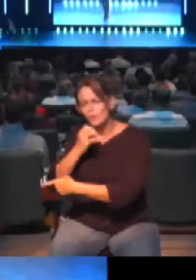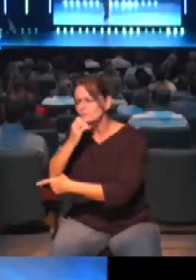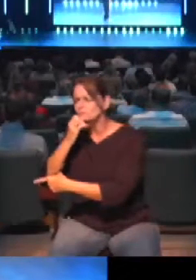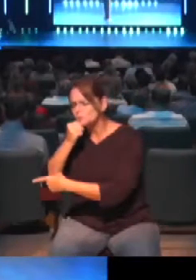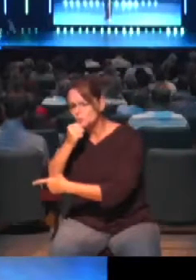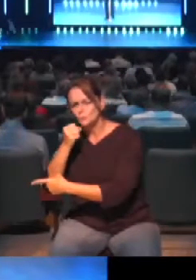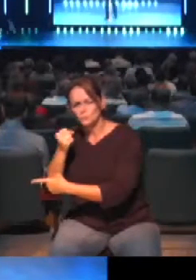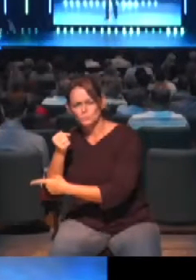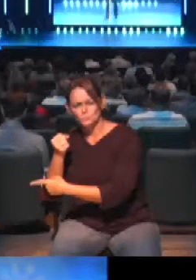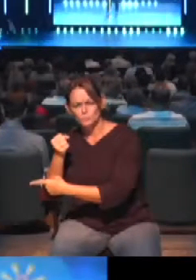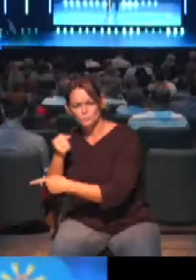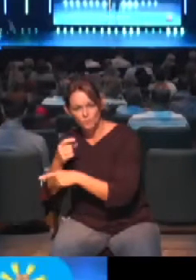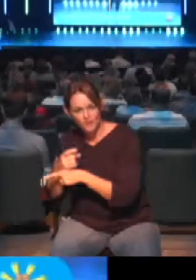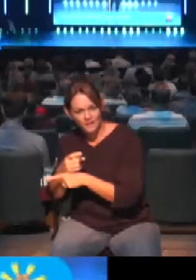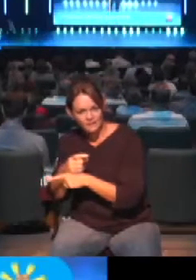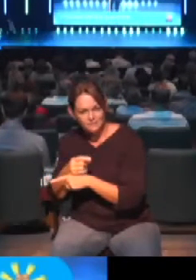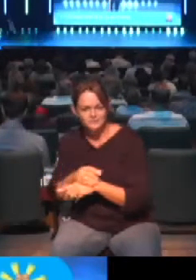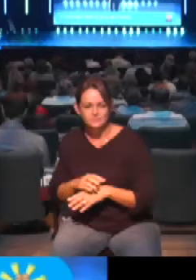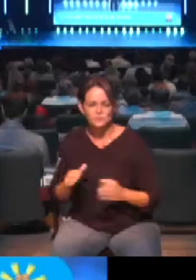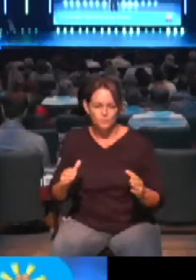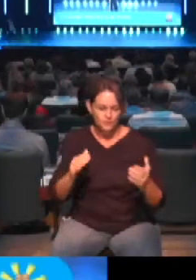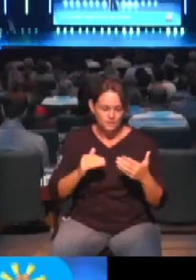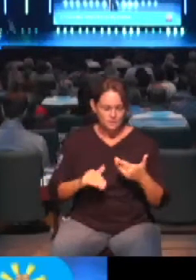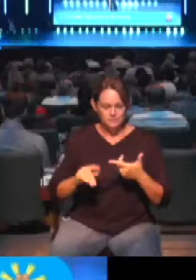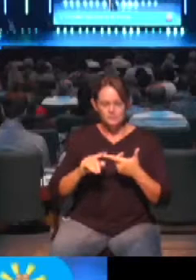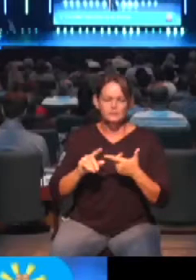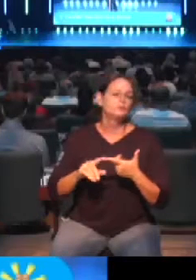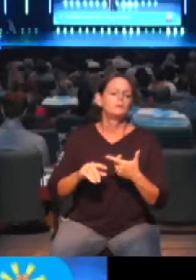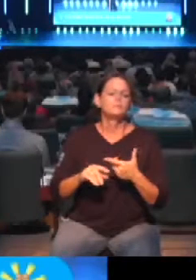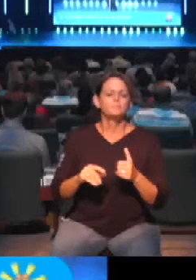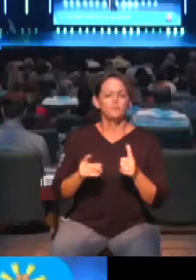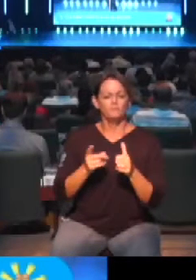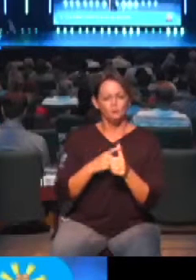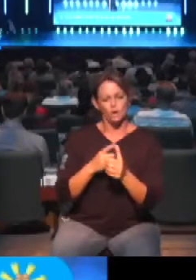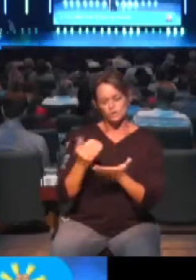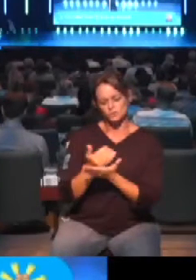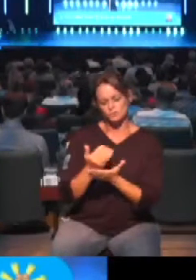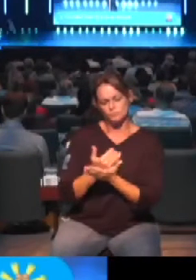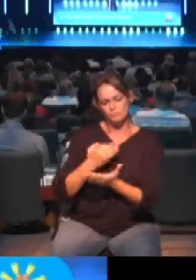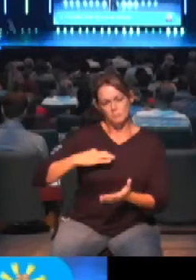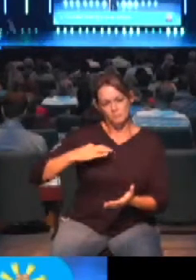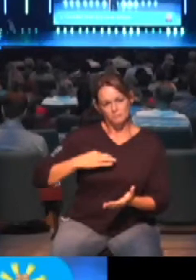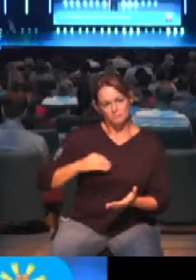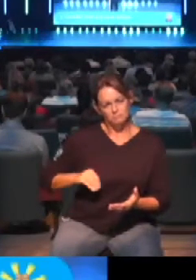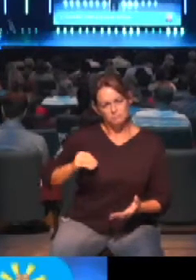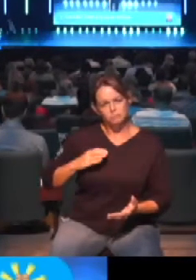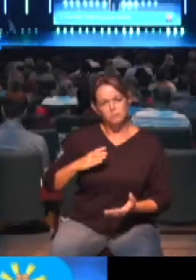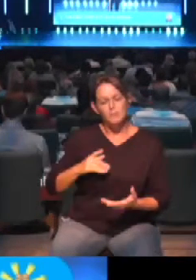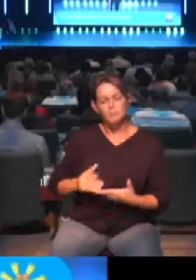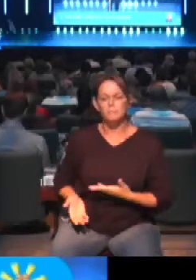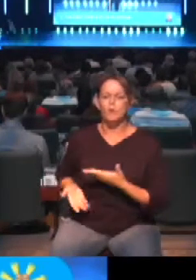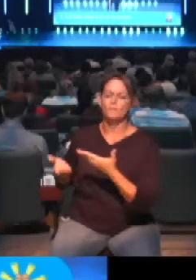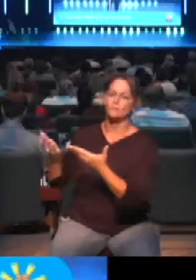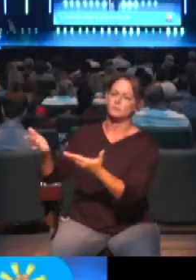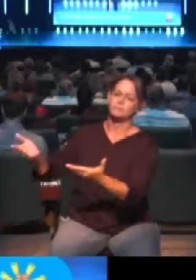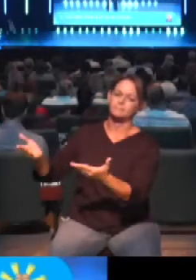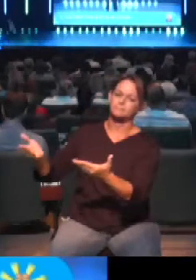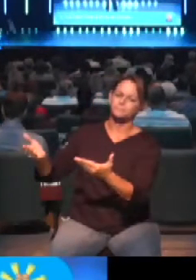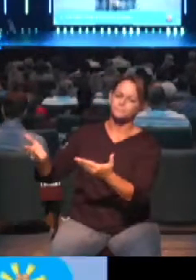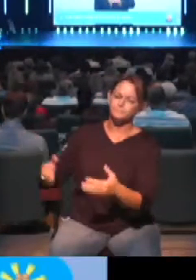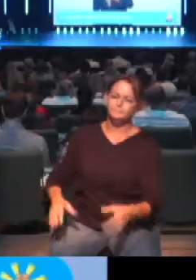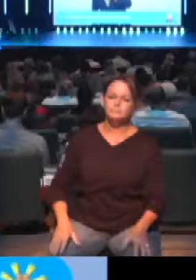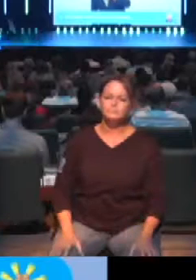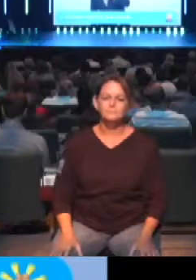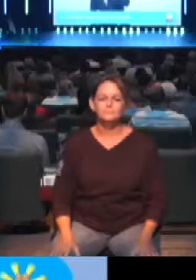Here's the second point. The first fruits must be offered. The first fruits